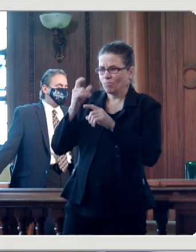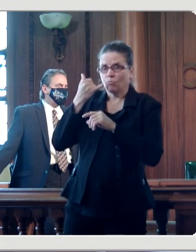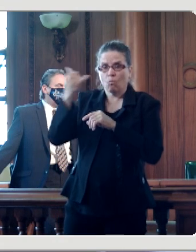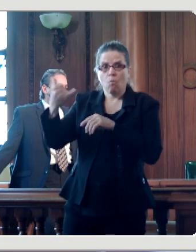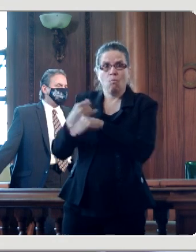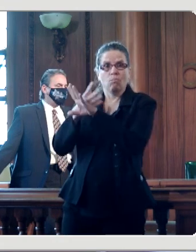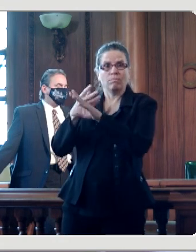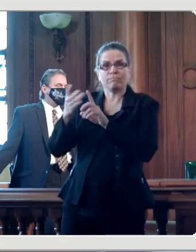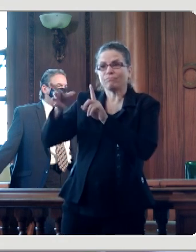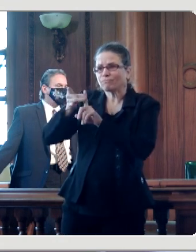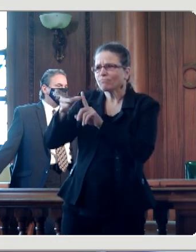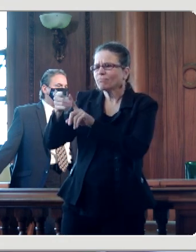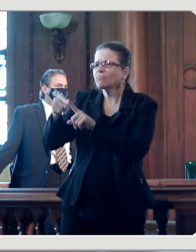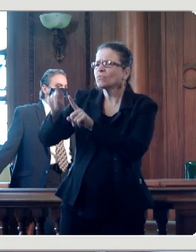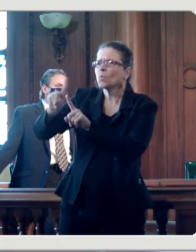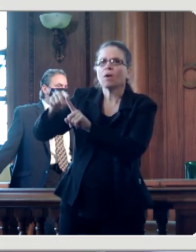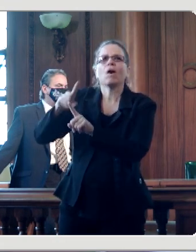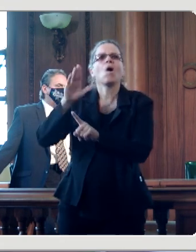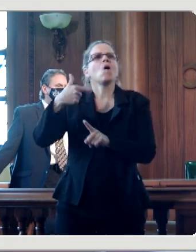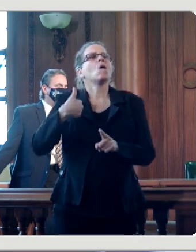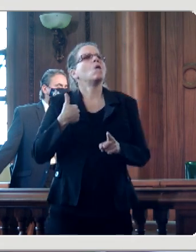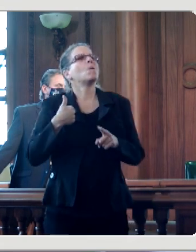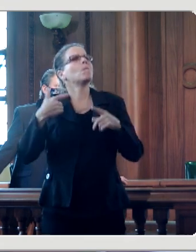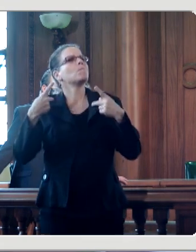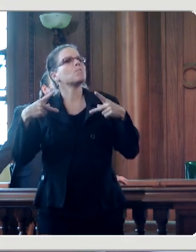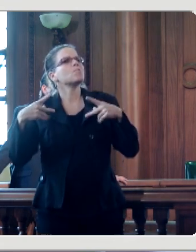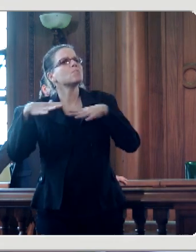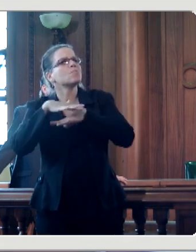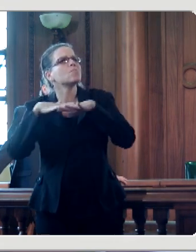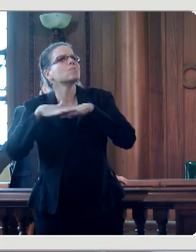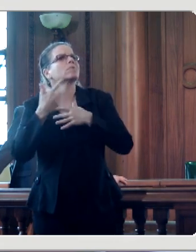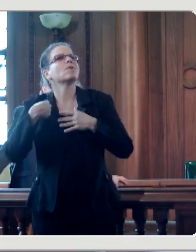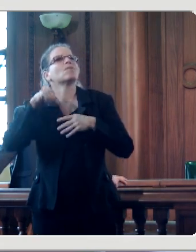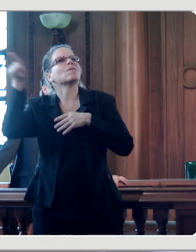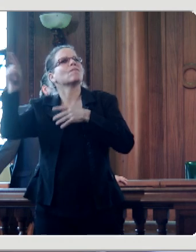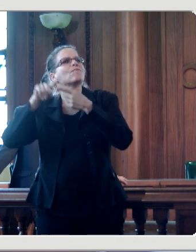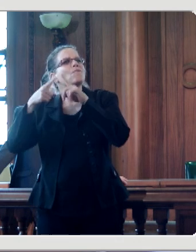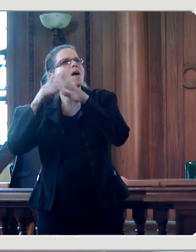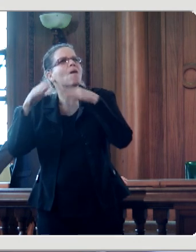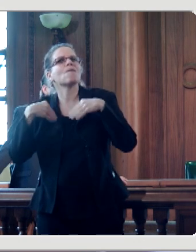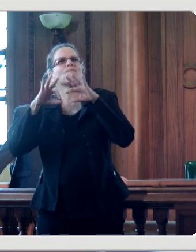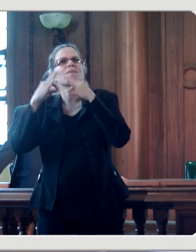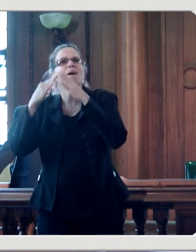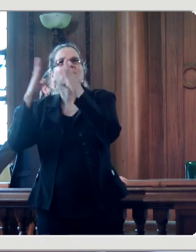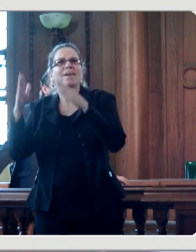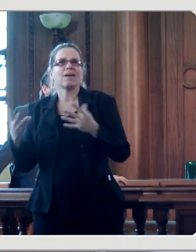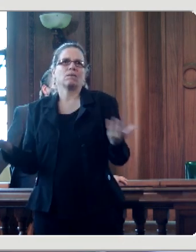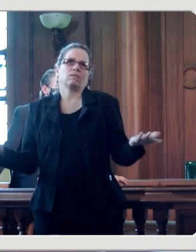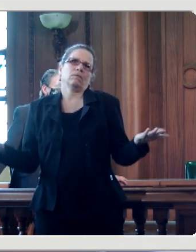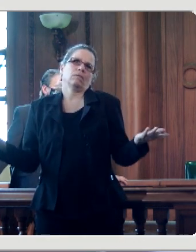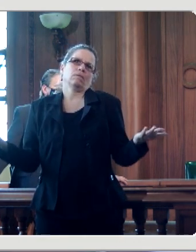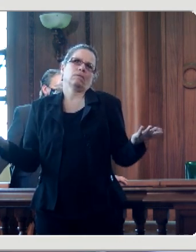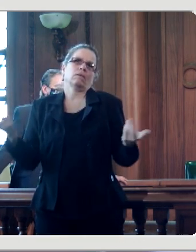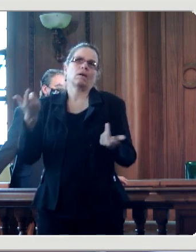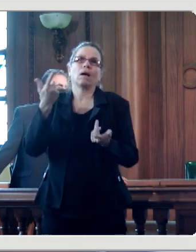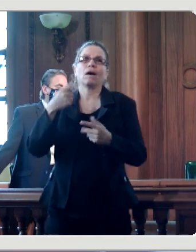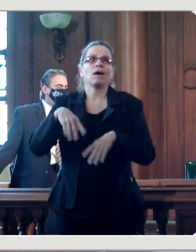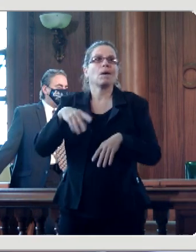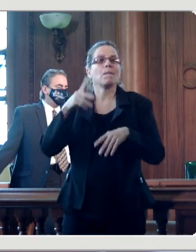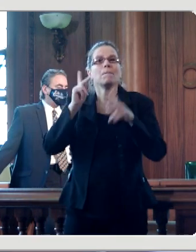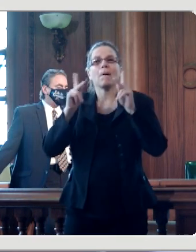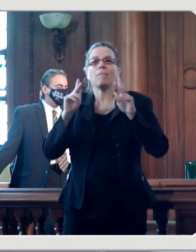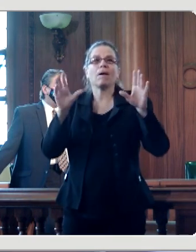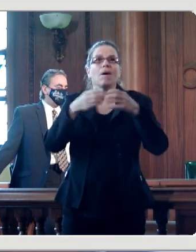in households, numerous clusters on streets and in neighborhoods. And so we know that there is still